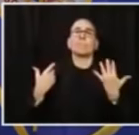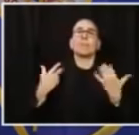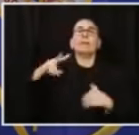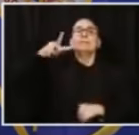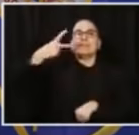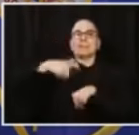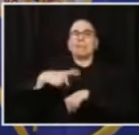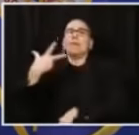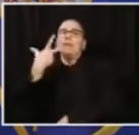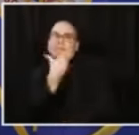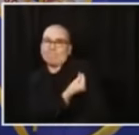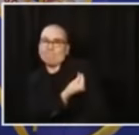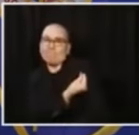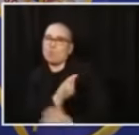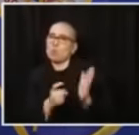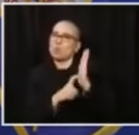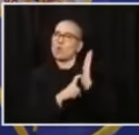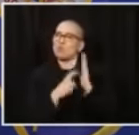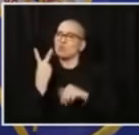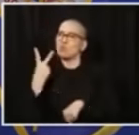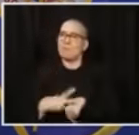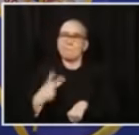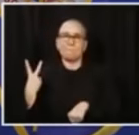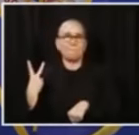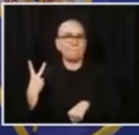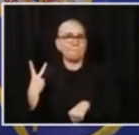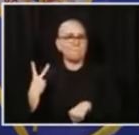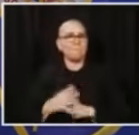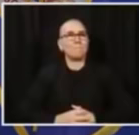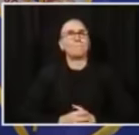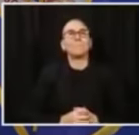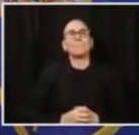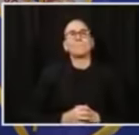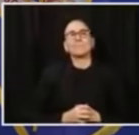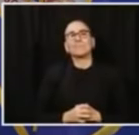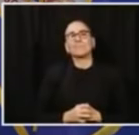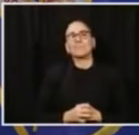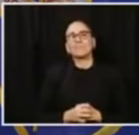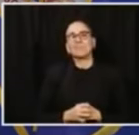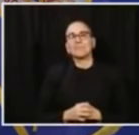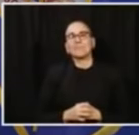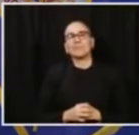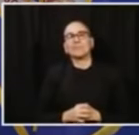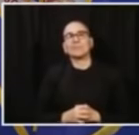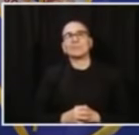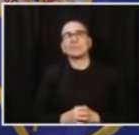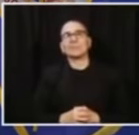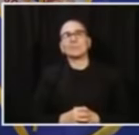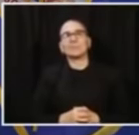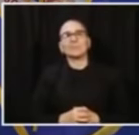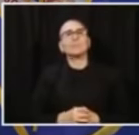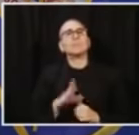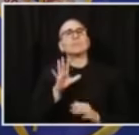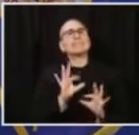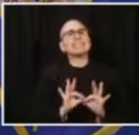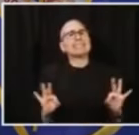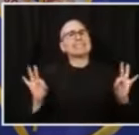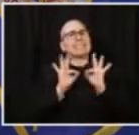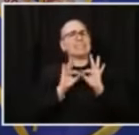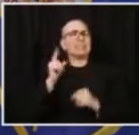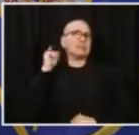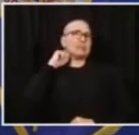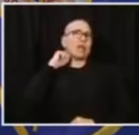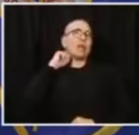So people will need to get 2 doses of vaccine, and I want to keep in mind that the time between the doses